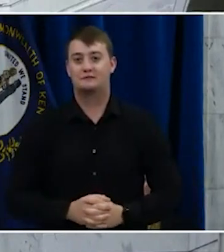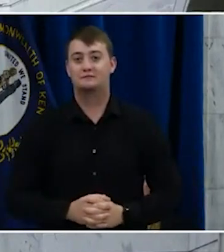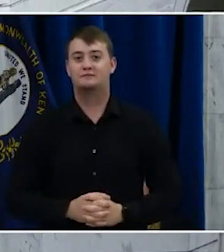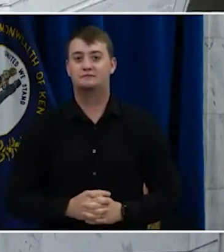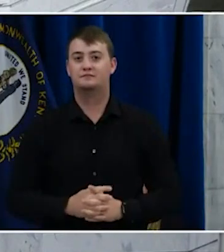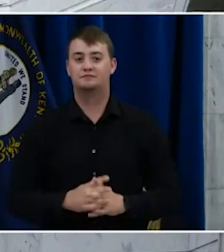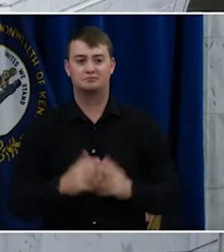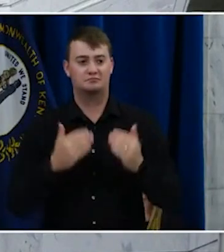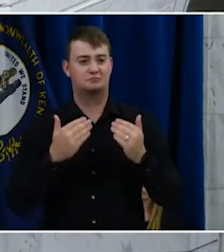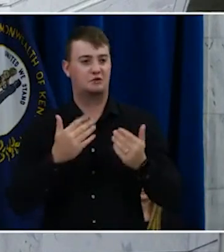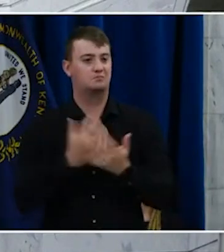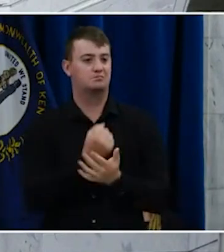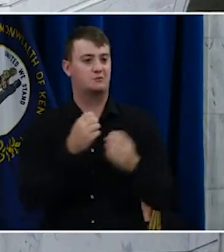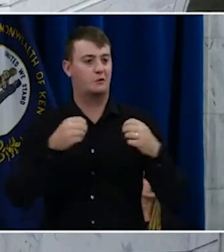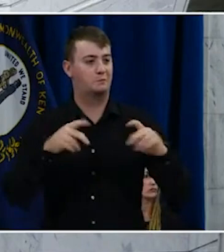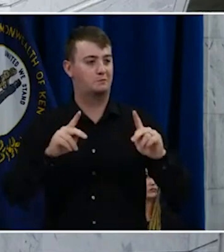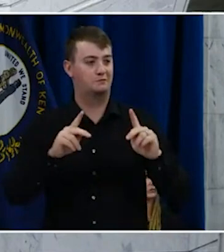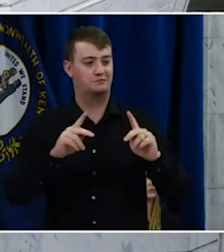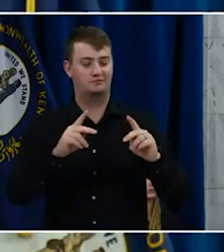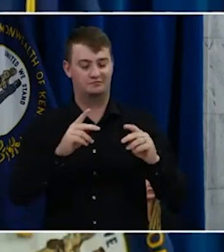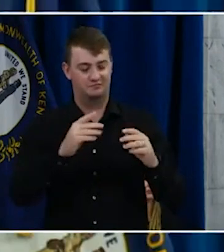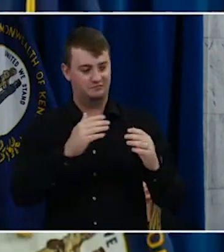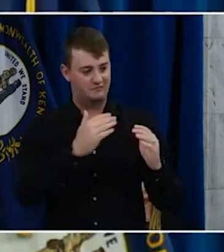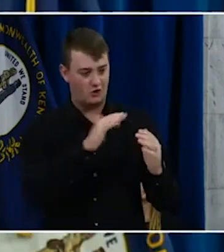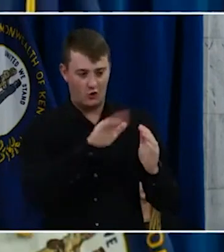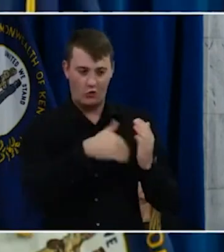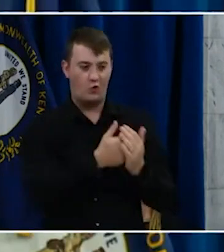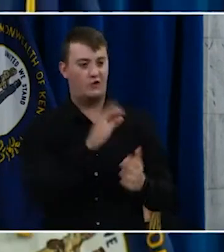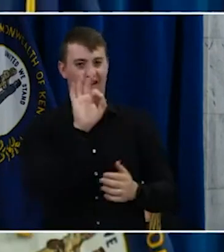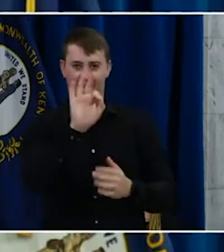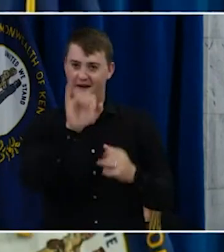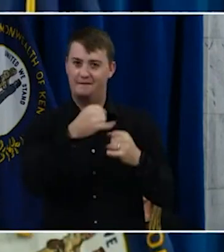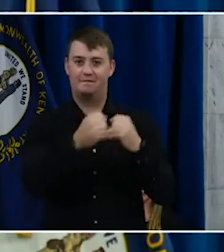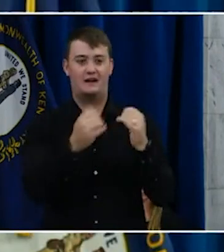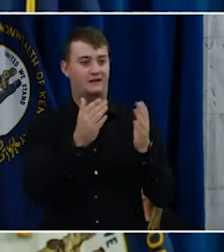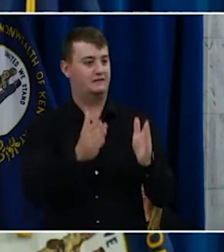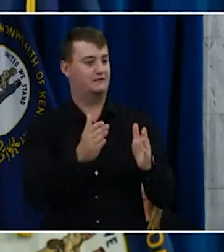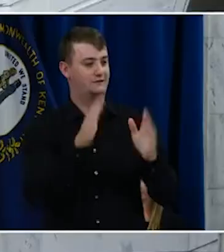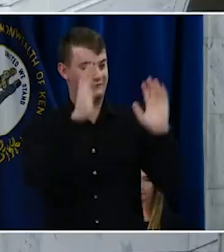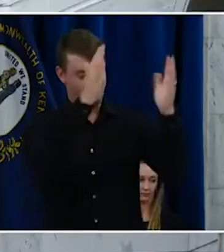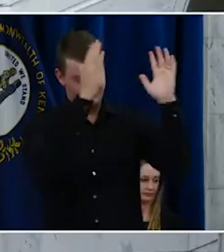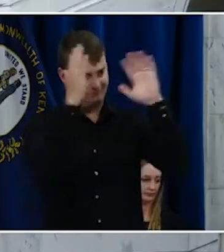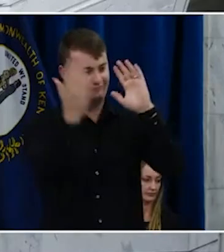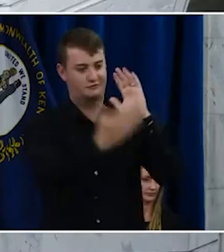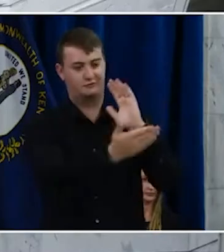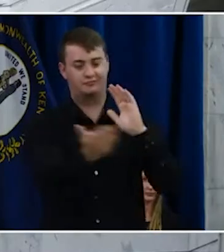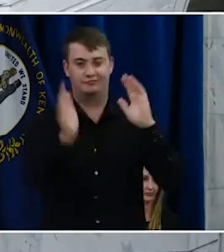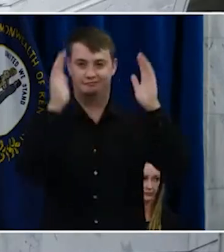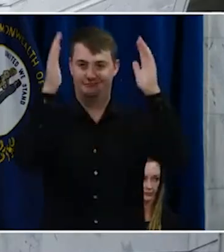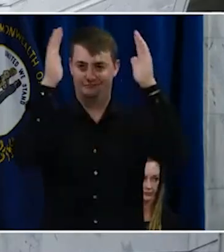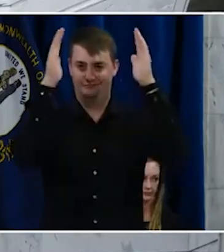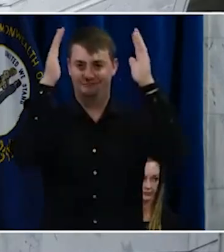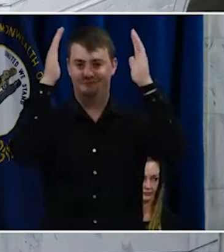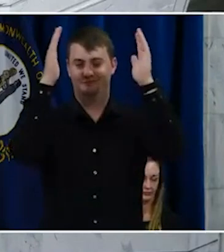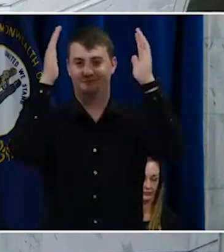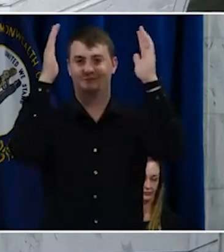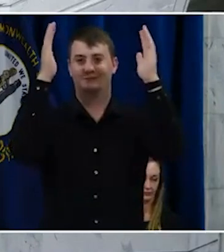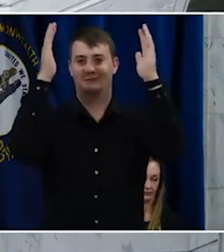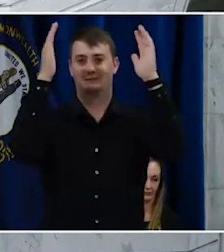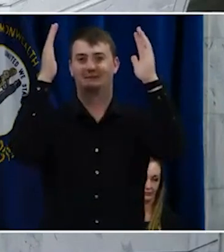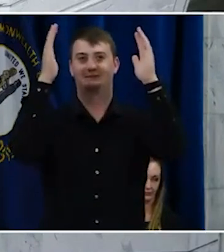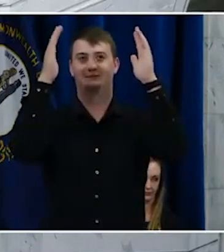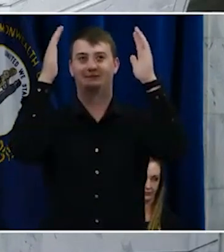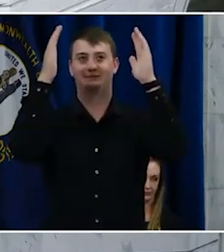Let's take this opportunity to give all nine of our finalists a round of applause, please.